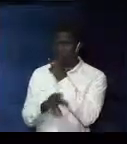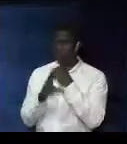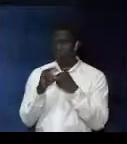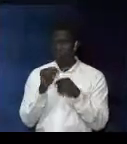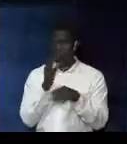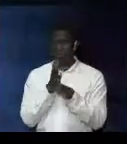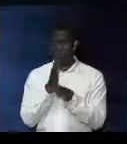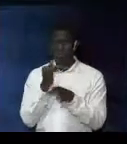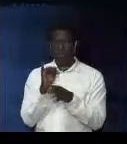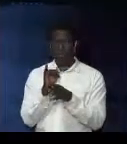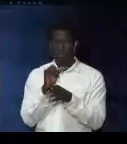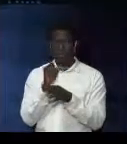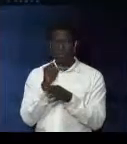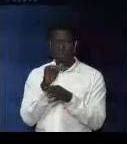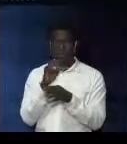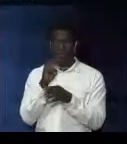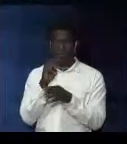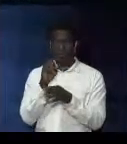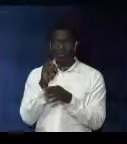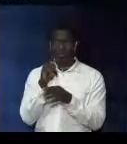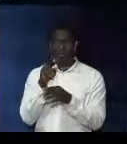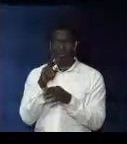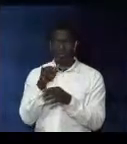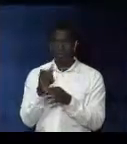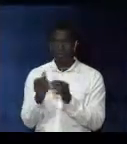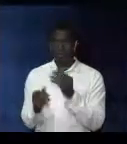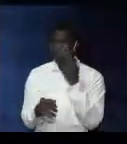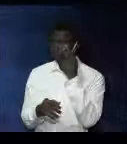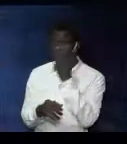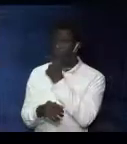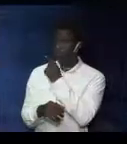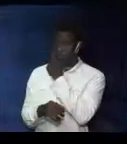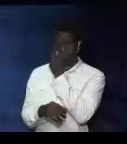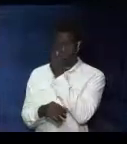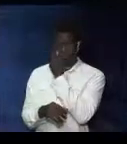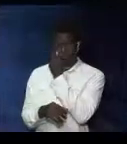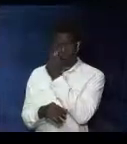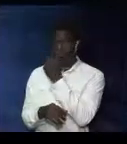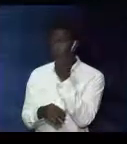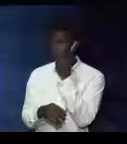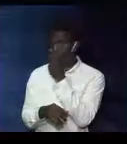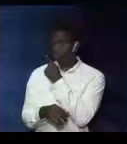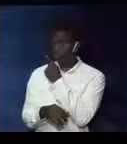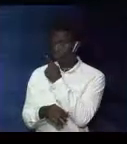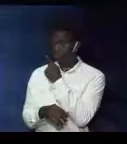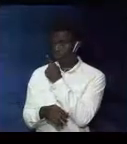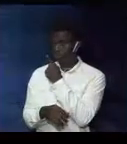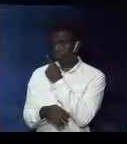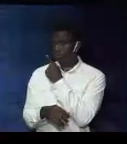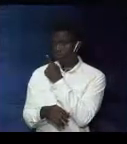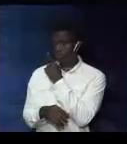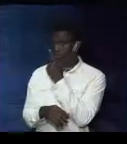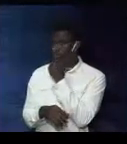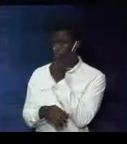of symmetry. Now this is a parallelogram. I'm going to try and fold it and see if we have a line of symmetry.